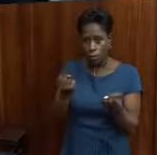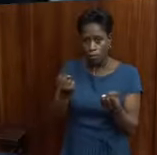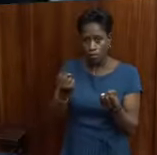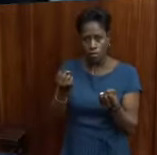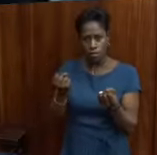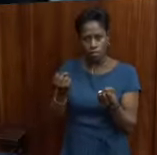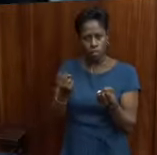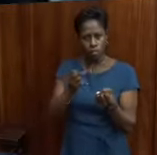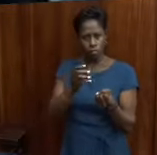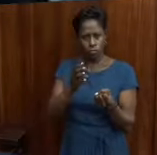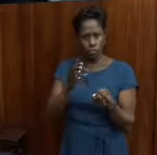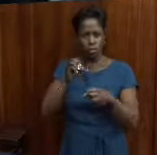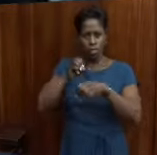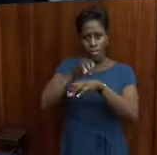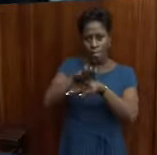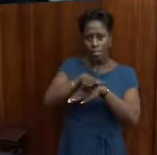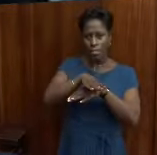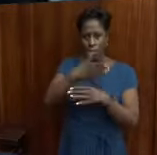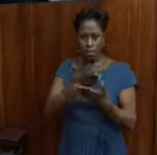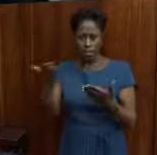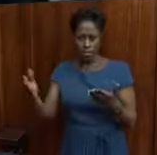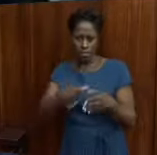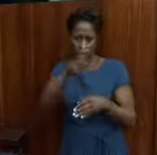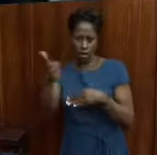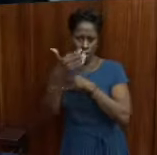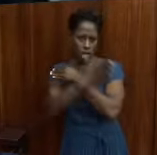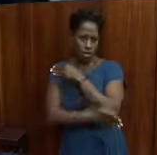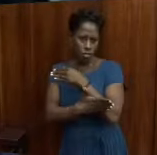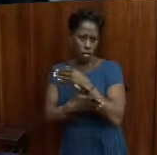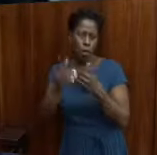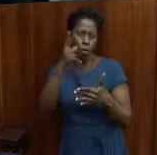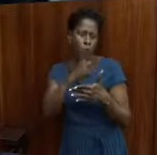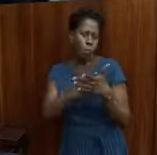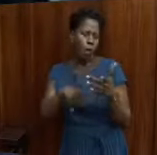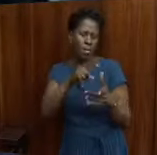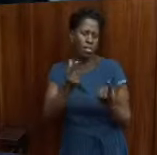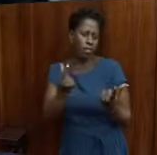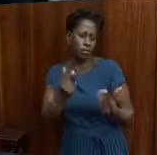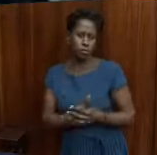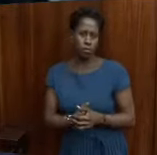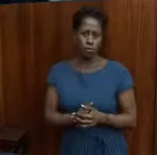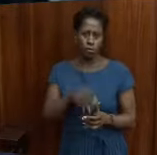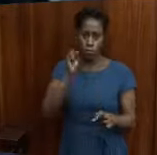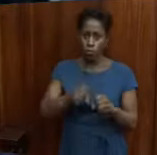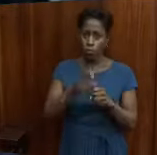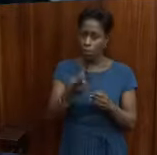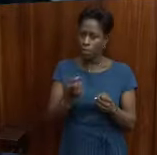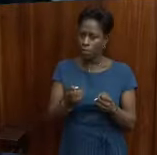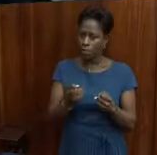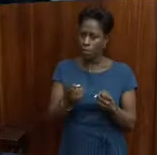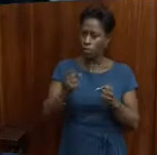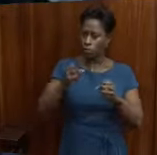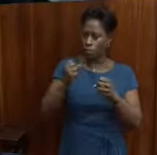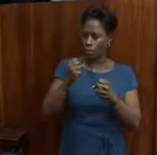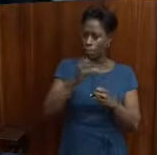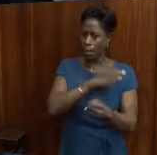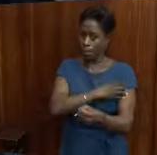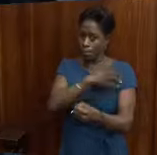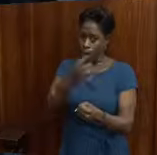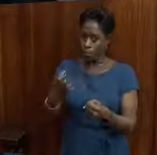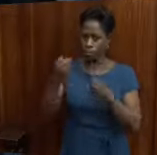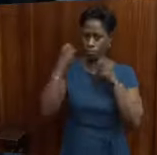of technological transformation, strengthening entrepreneurial capacities, continuing promotion of innovation,